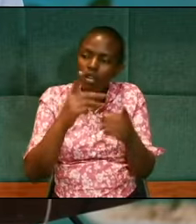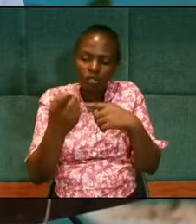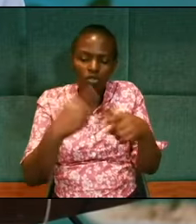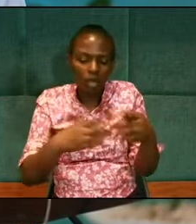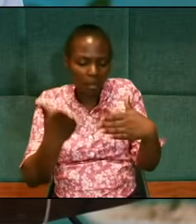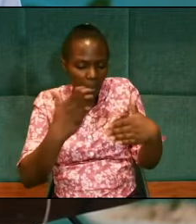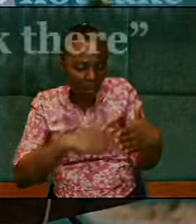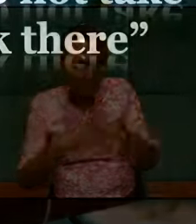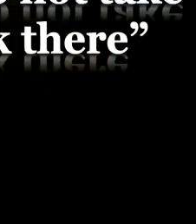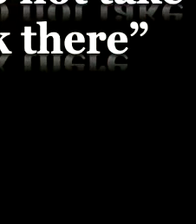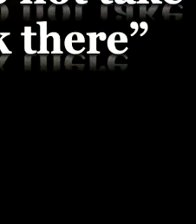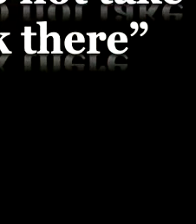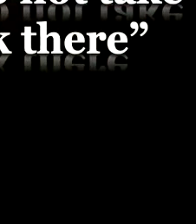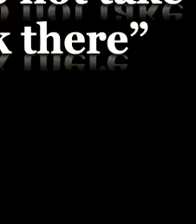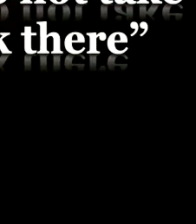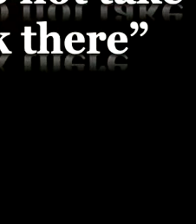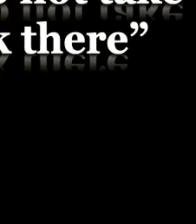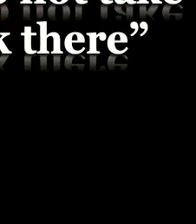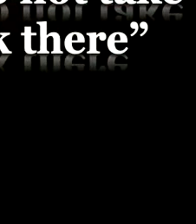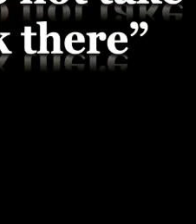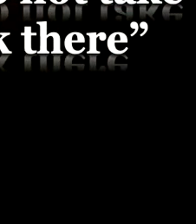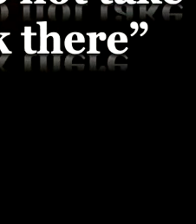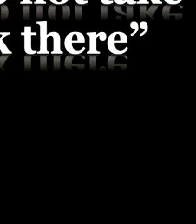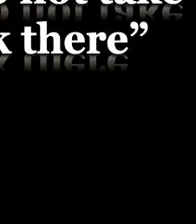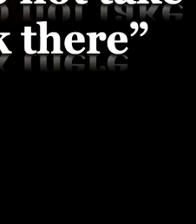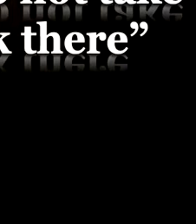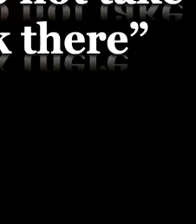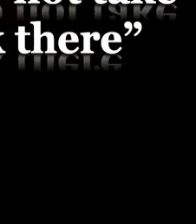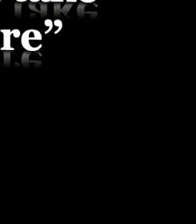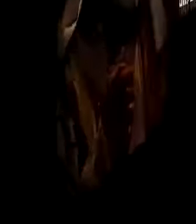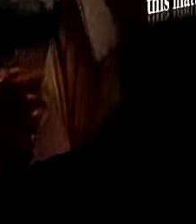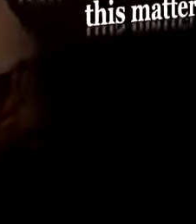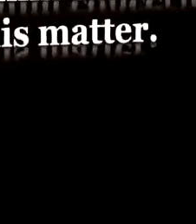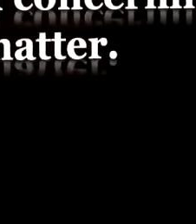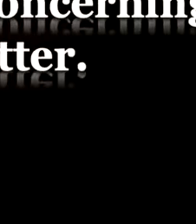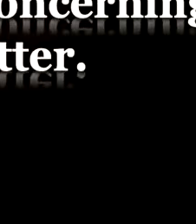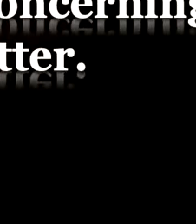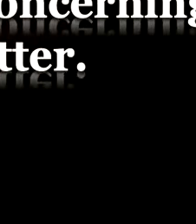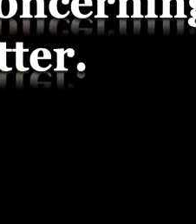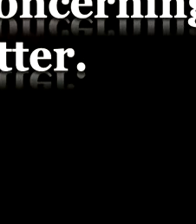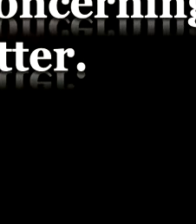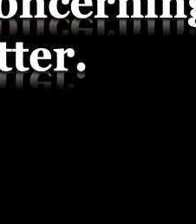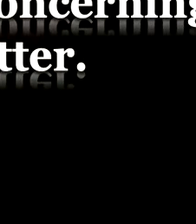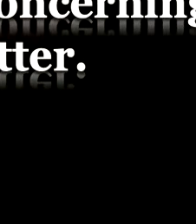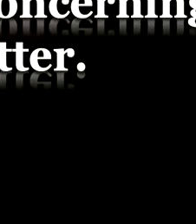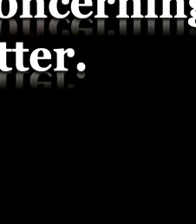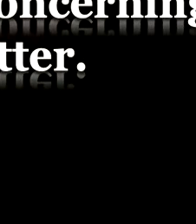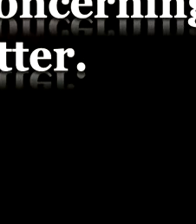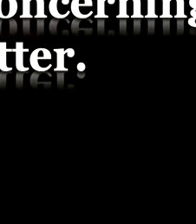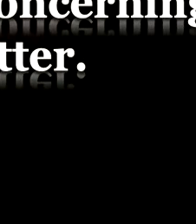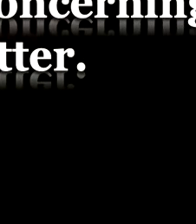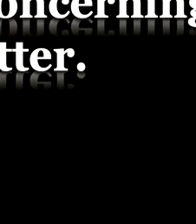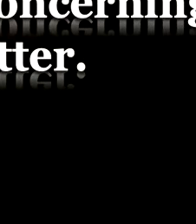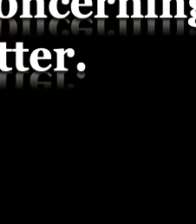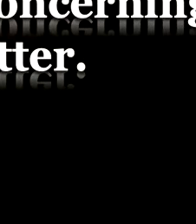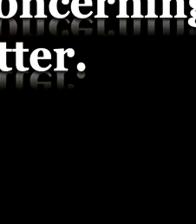released from this oath of mine. Only do not take my son back there. So the servant put his hands under the thigh